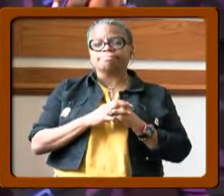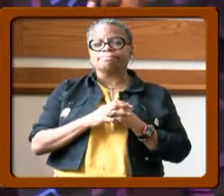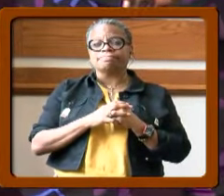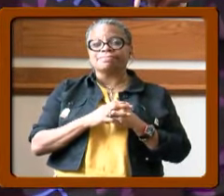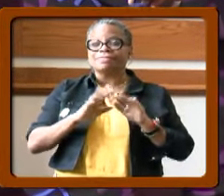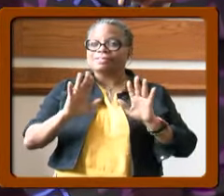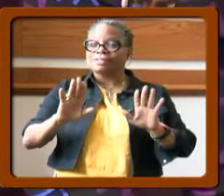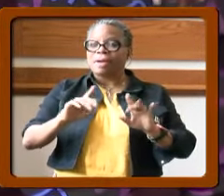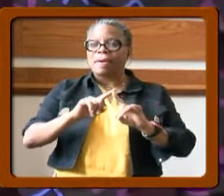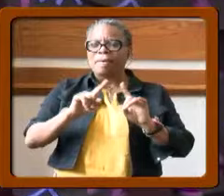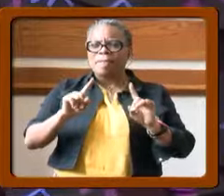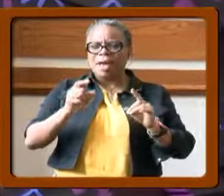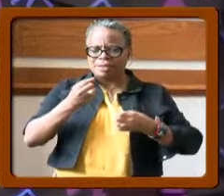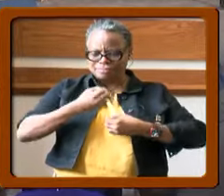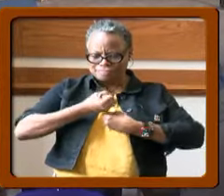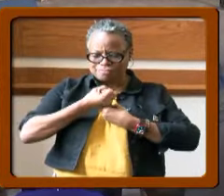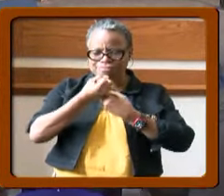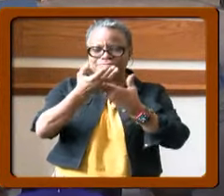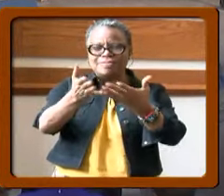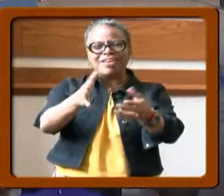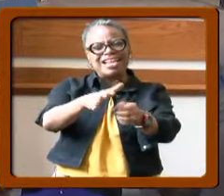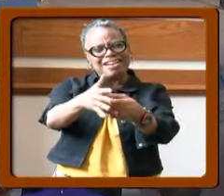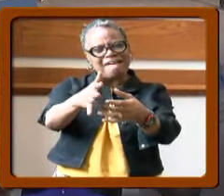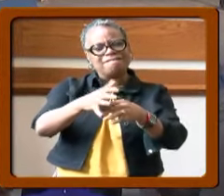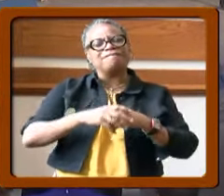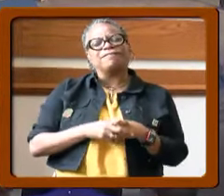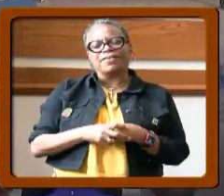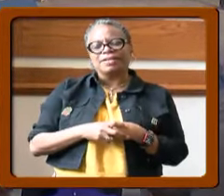But I've told you enough